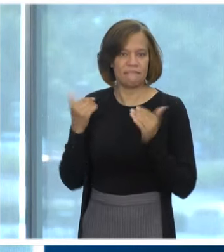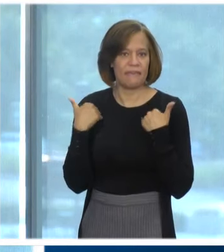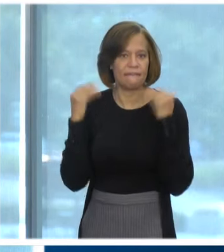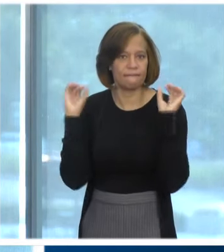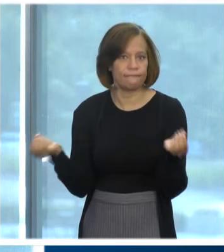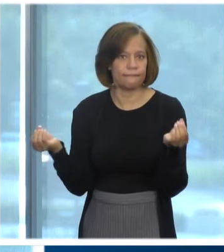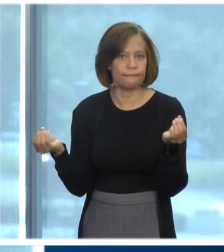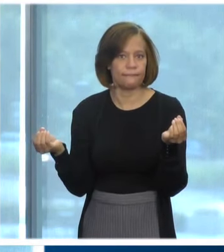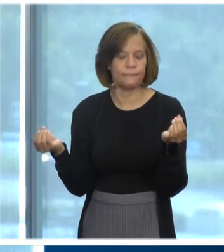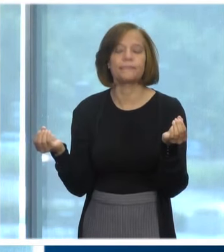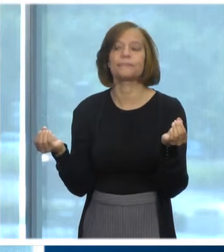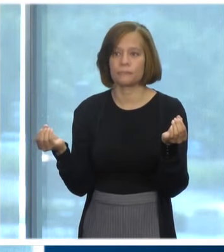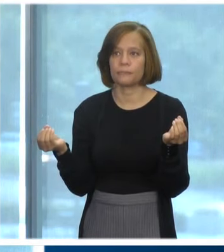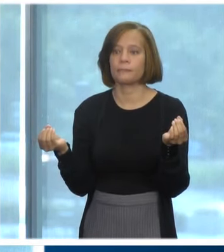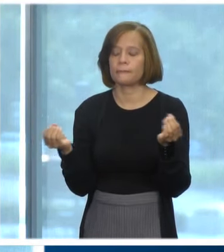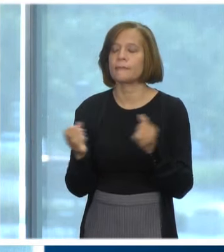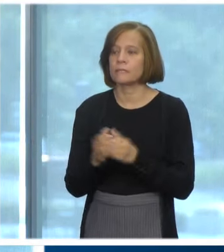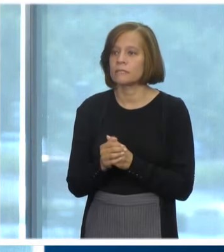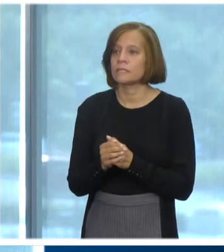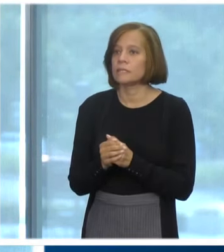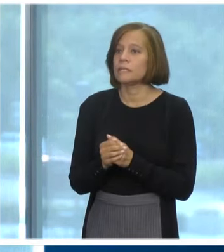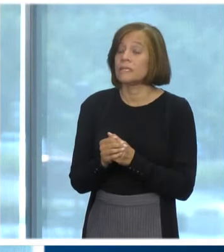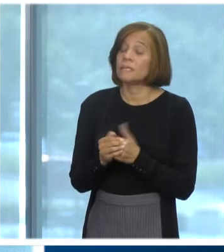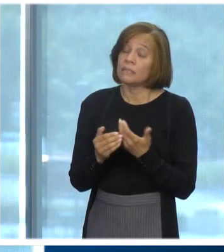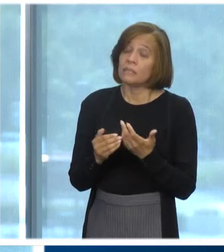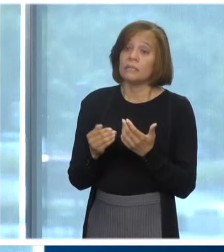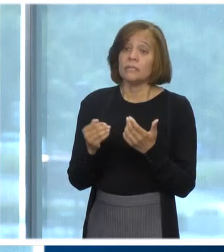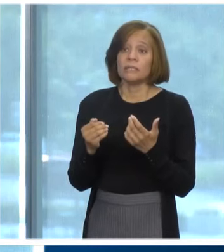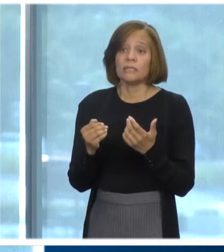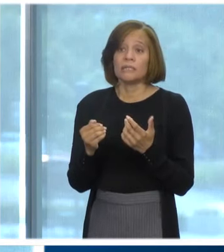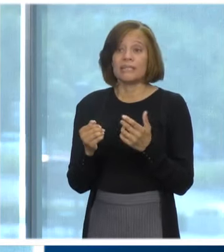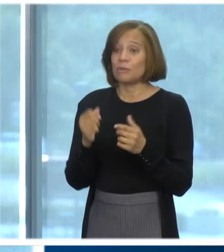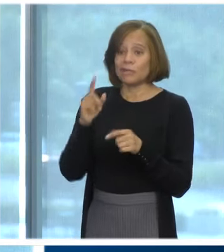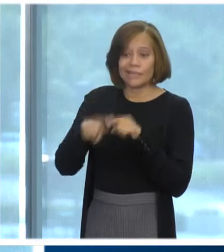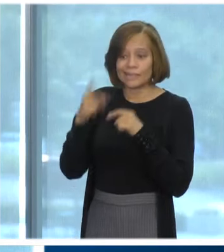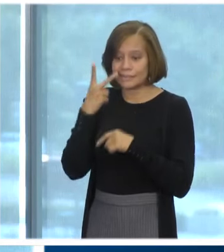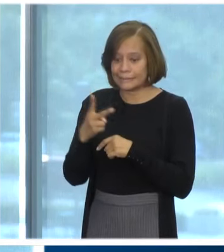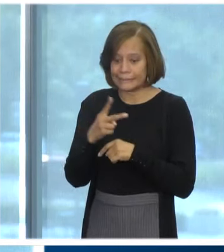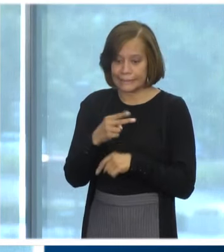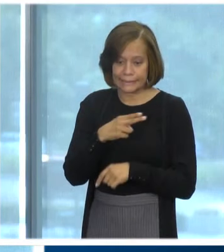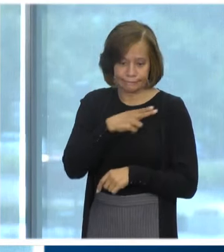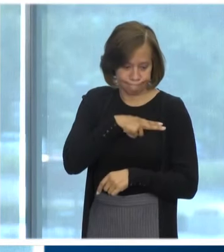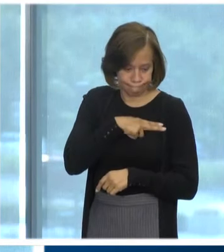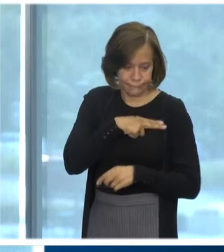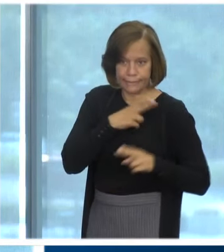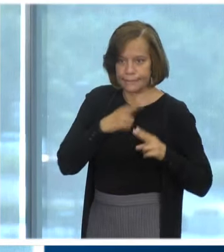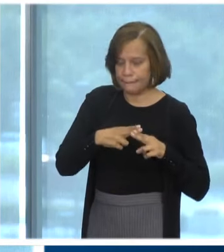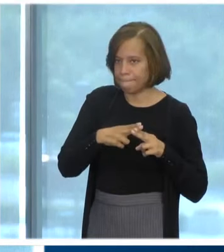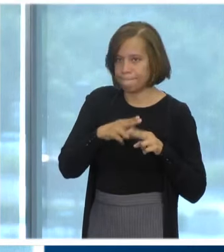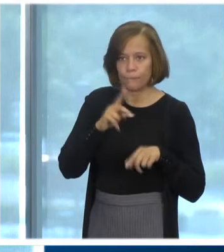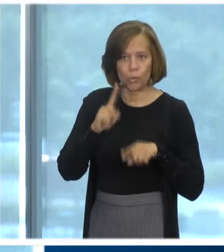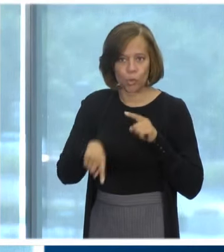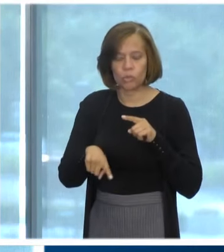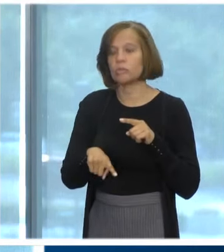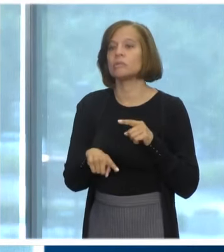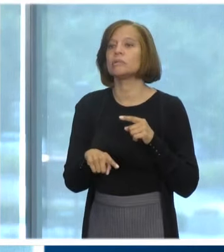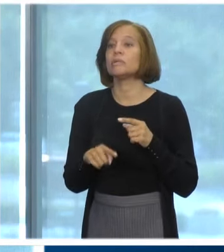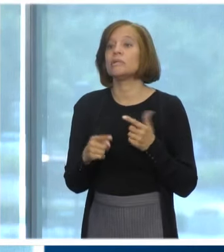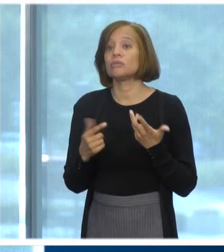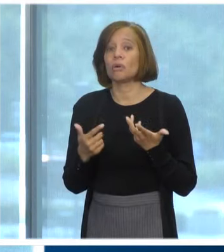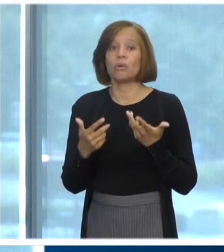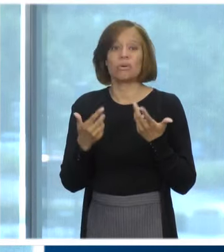Our best opportunity for identifying officers where we can't see a badge and we couldn't see a name would be to use their